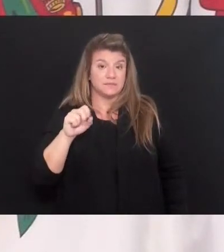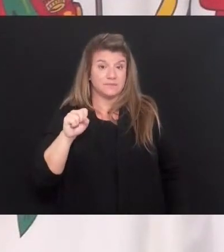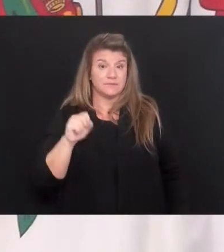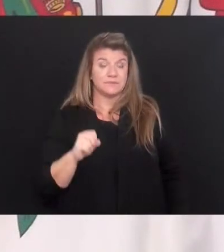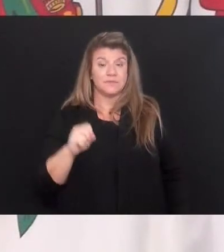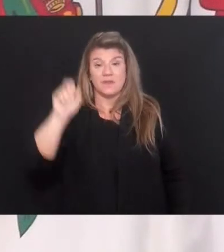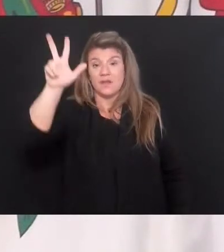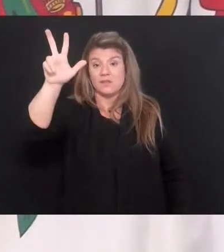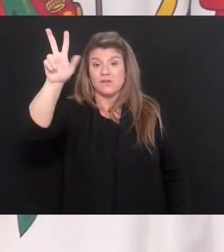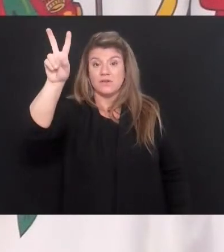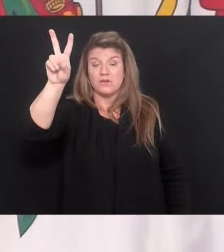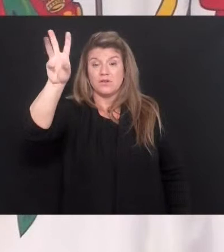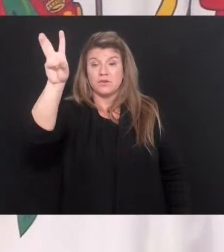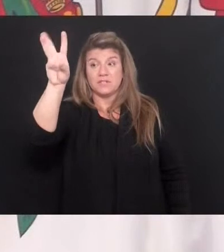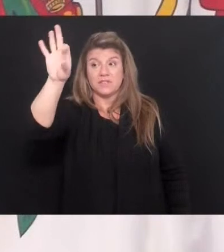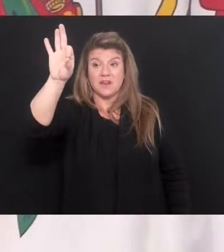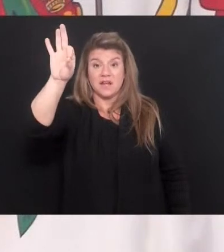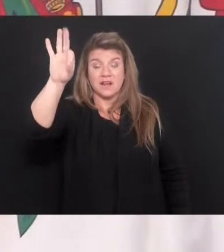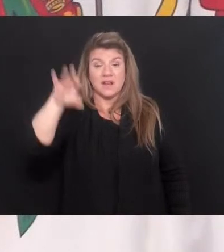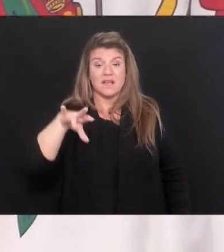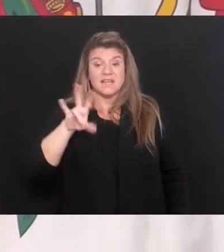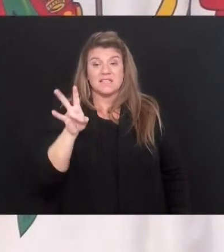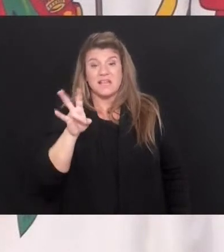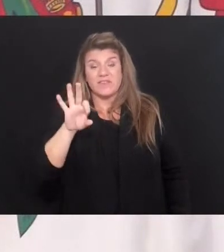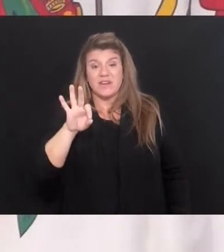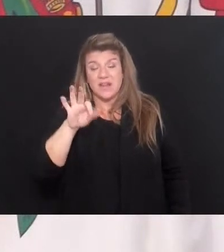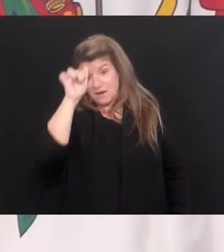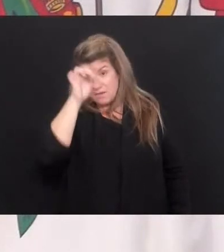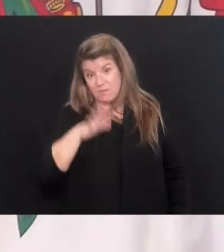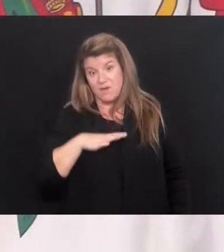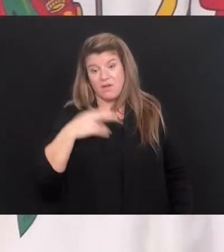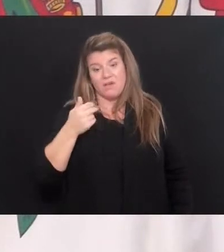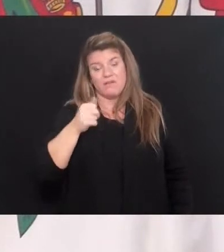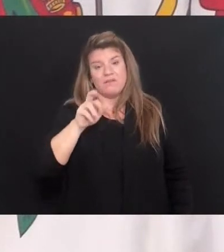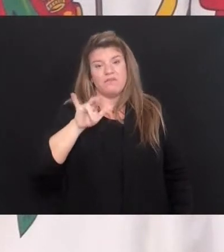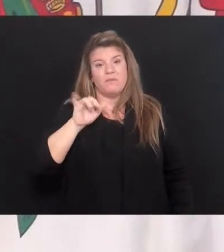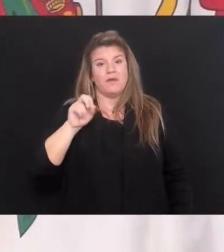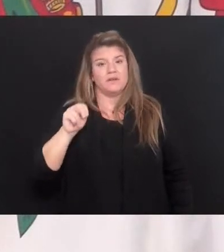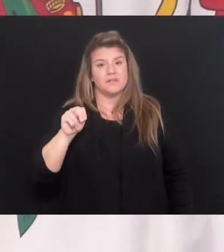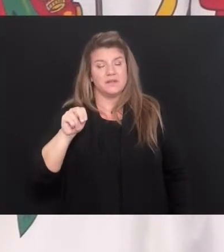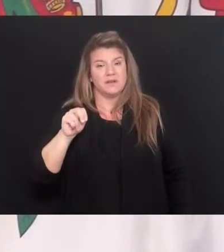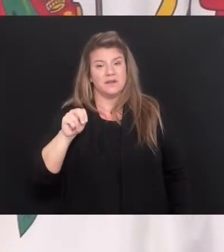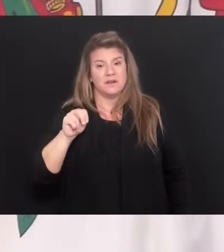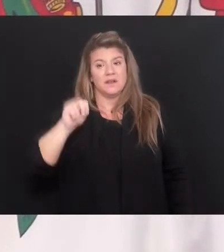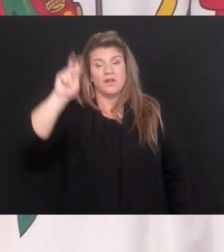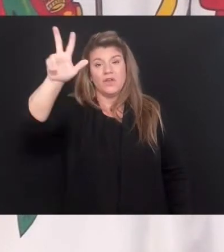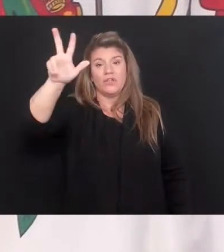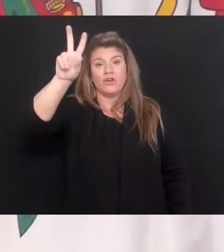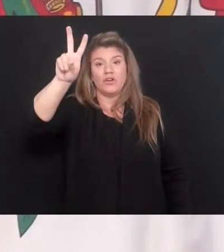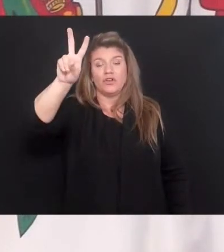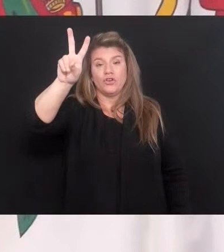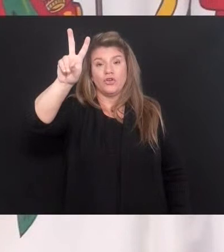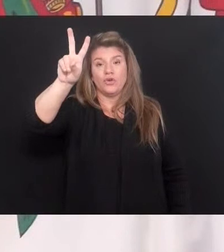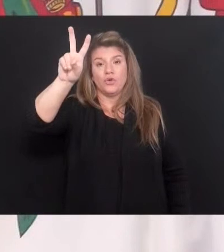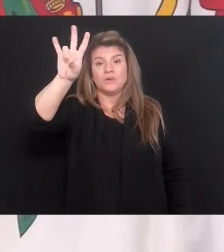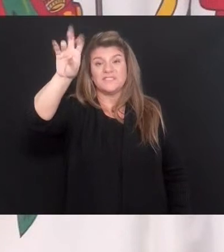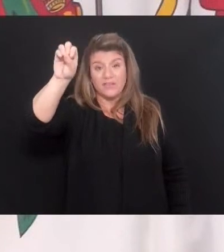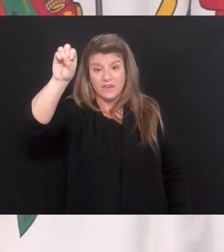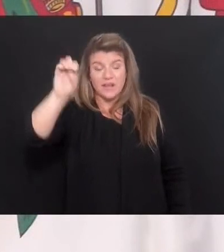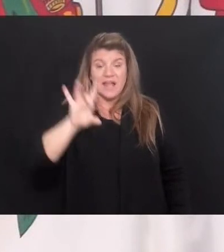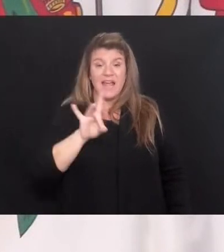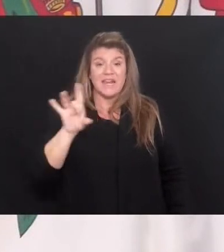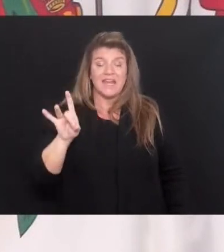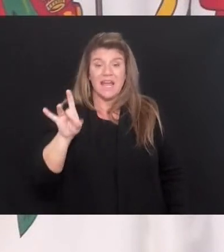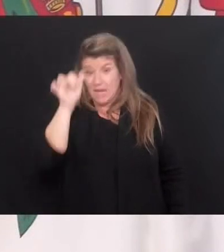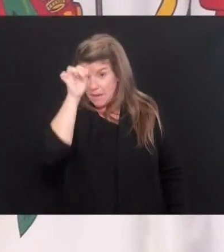The 3,269th death, a 79-year-old male from Harrison County. The 3,270th death, an